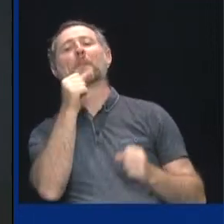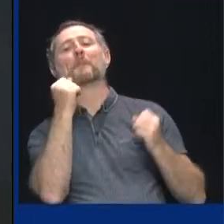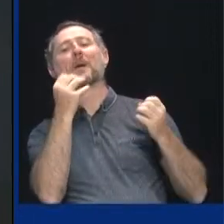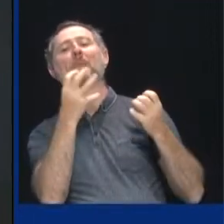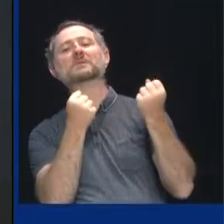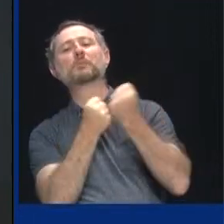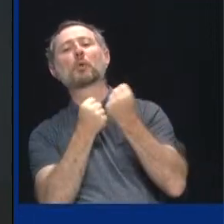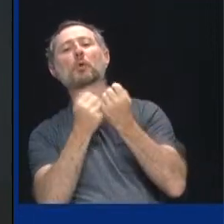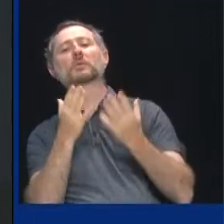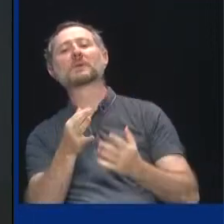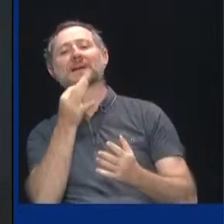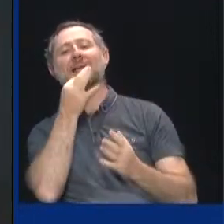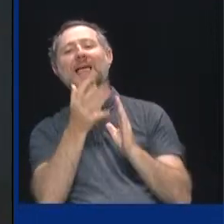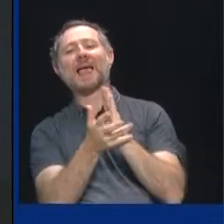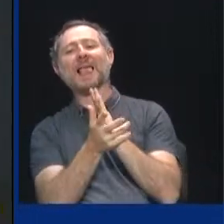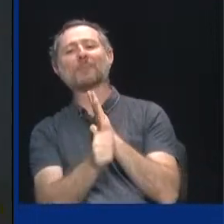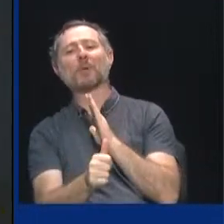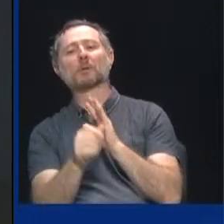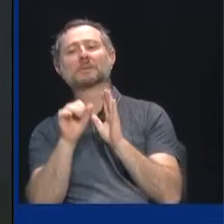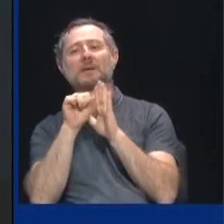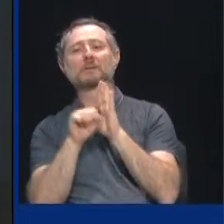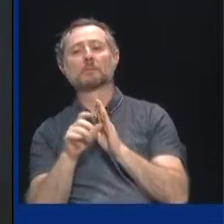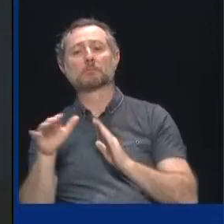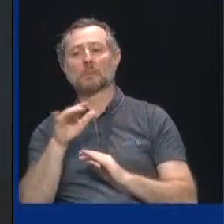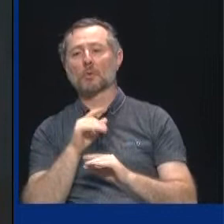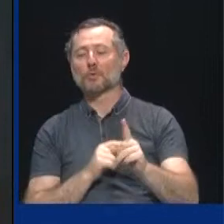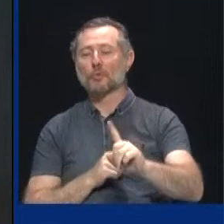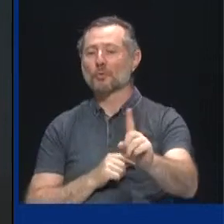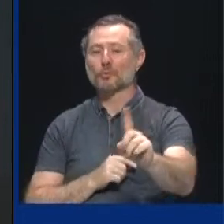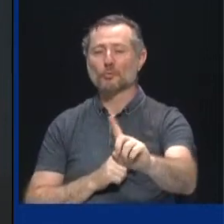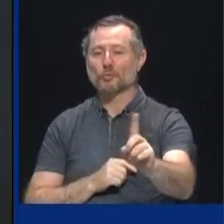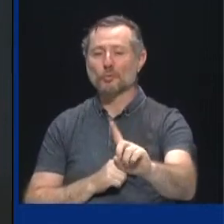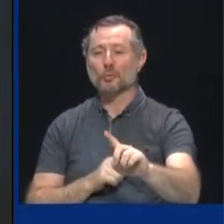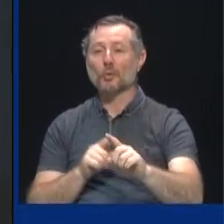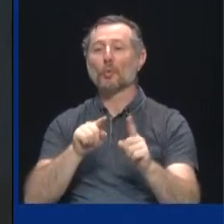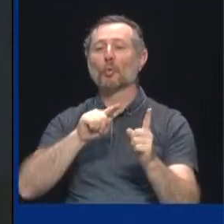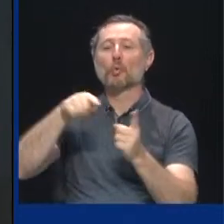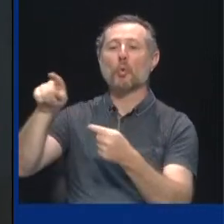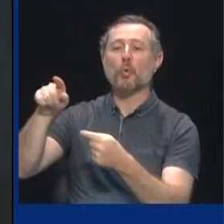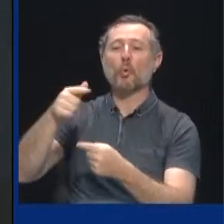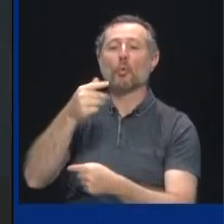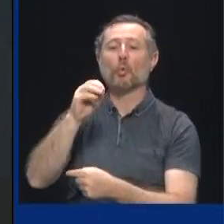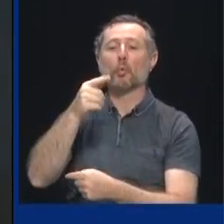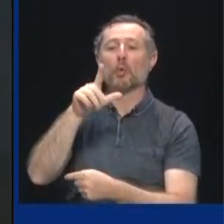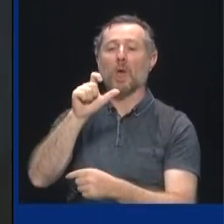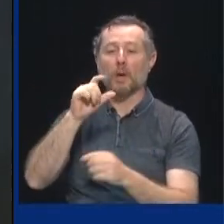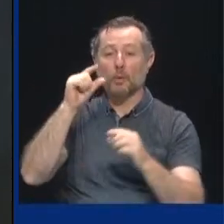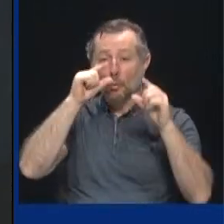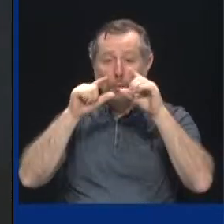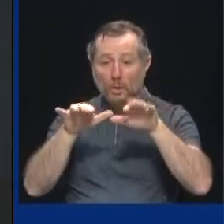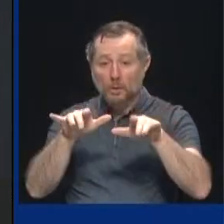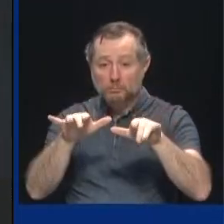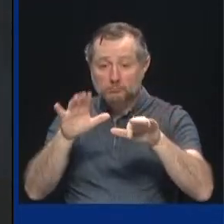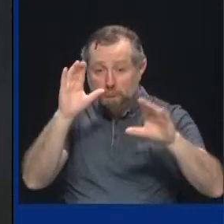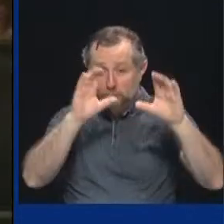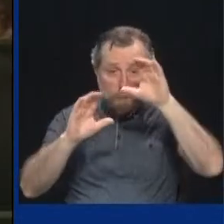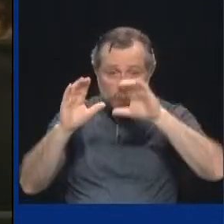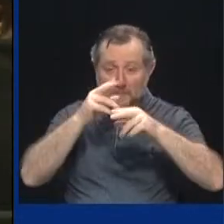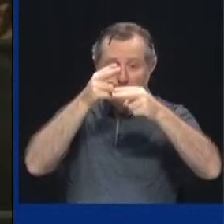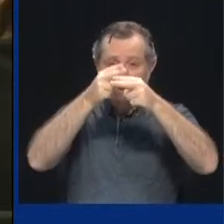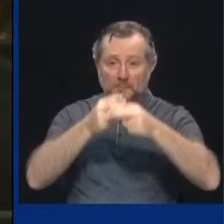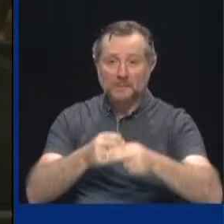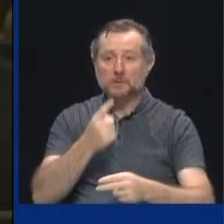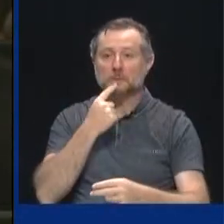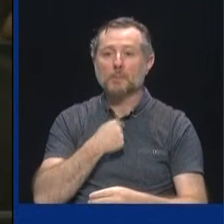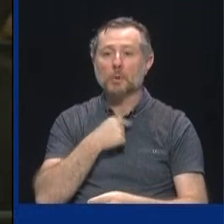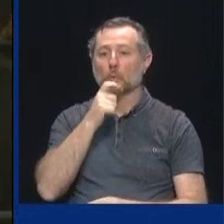history. Go to Google. Google the independent reviewers and tell me what you see. Yes, ma'am. Do you